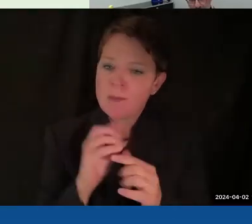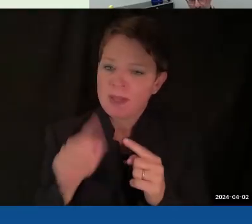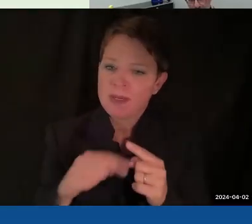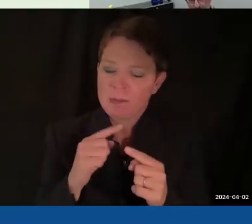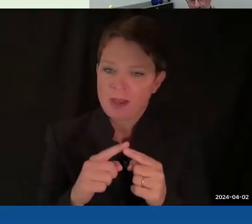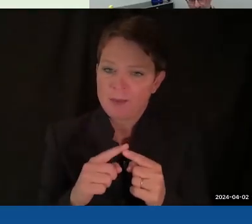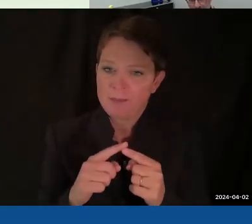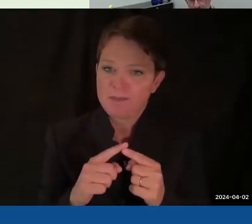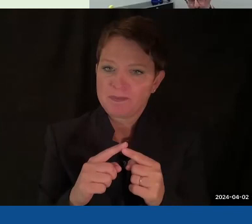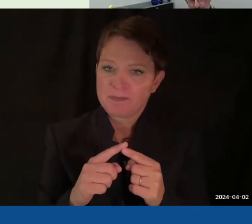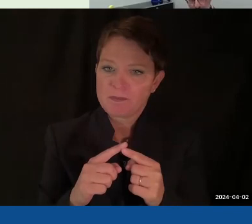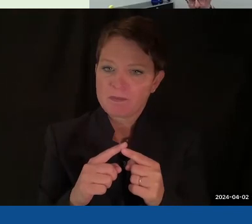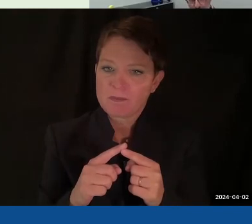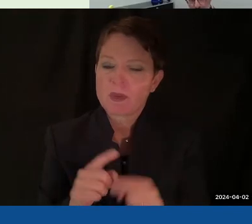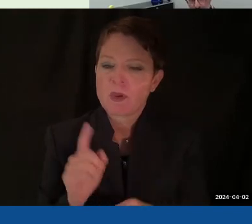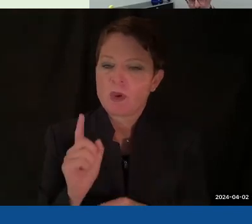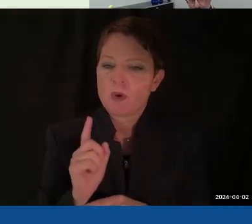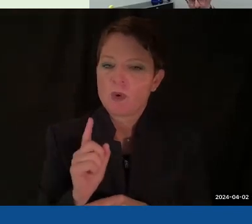around,